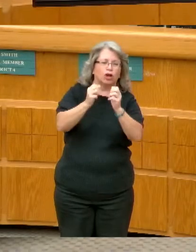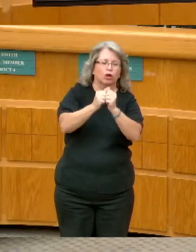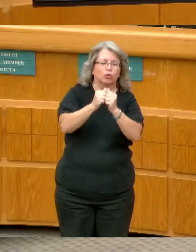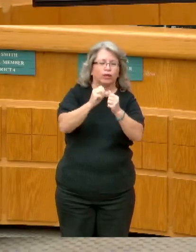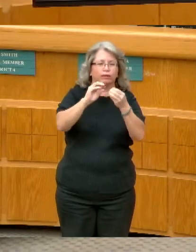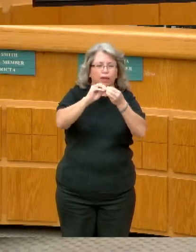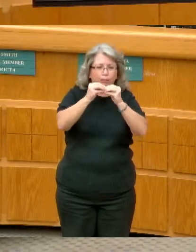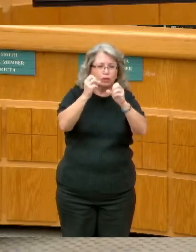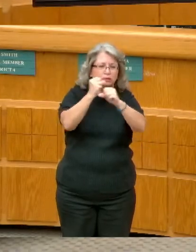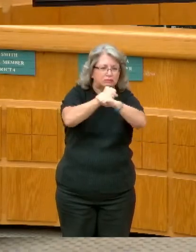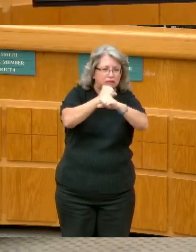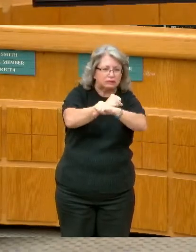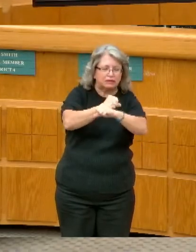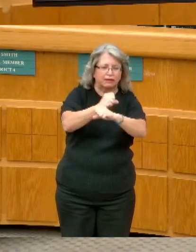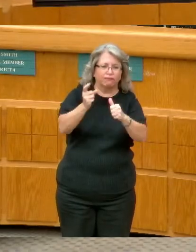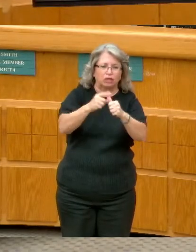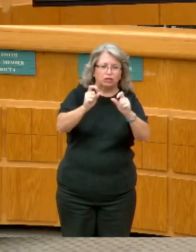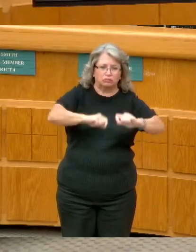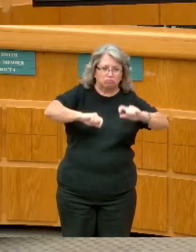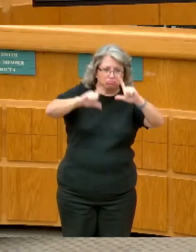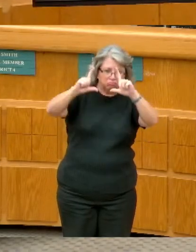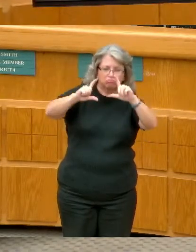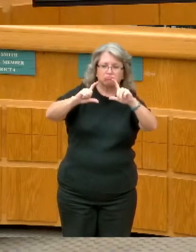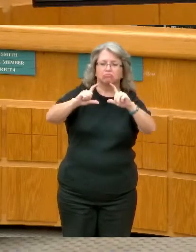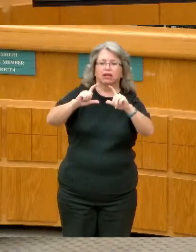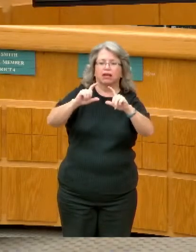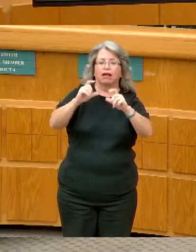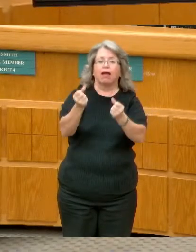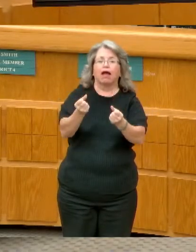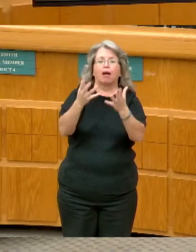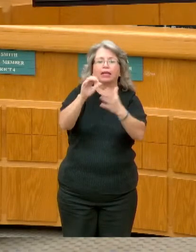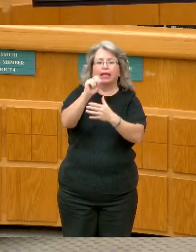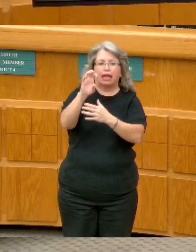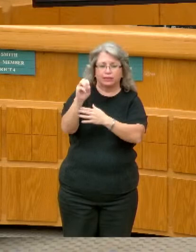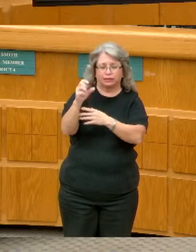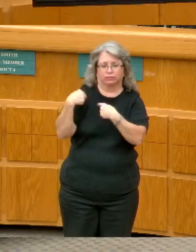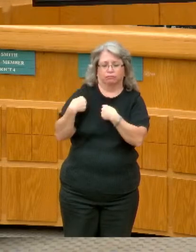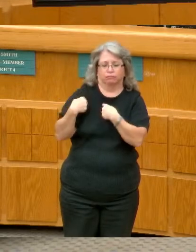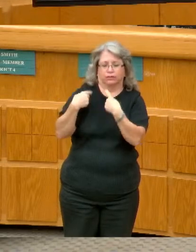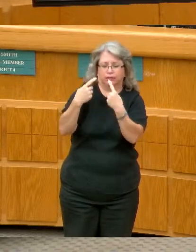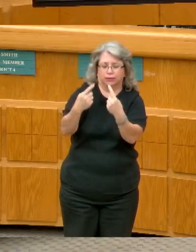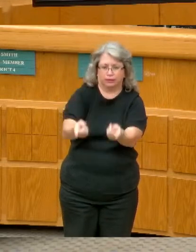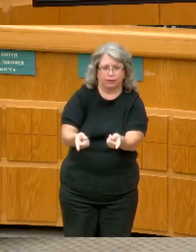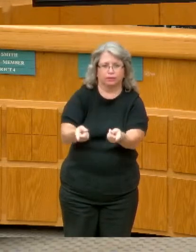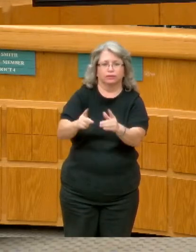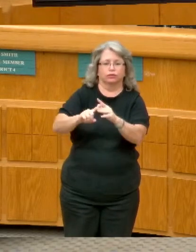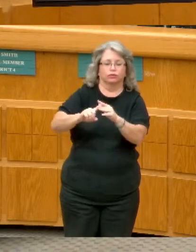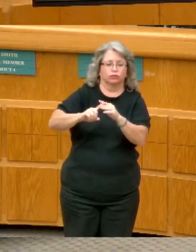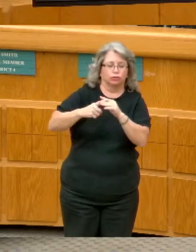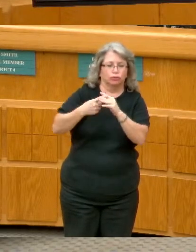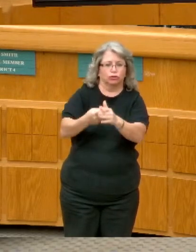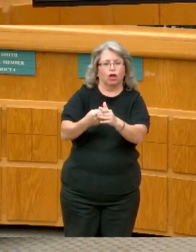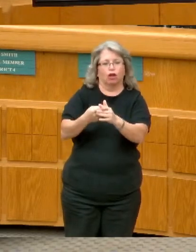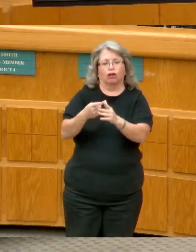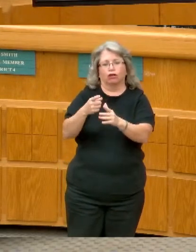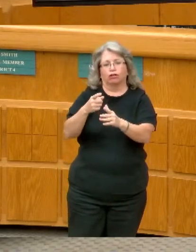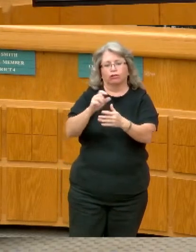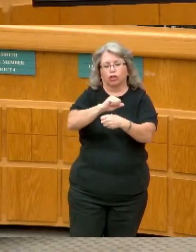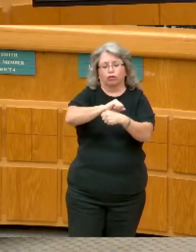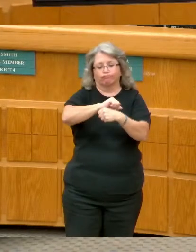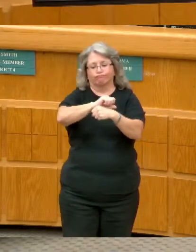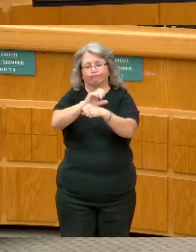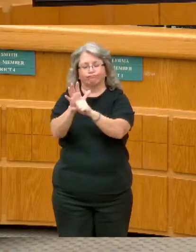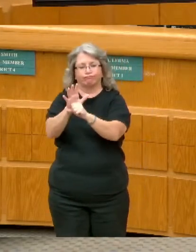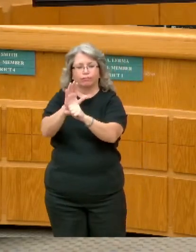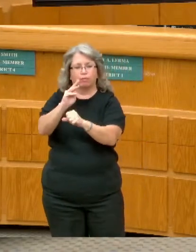slide that you see up is the number of cases that we've had since the inception of COVID-19 in March of 2020. And